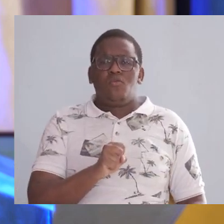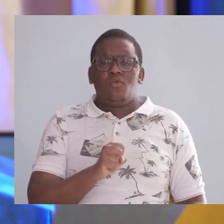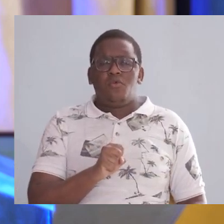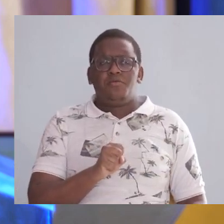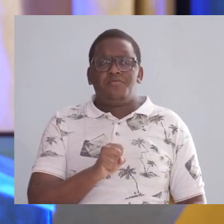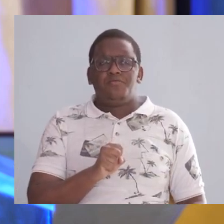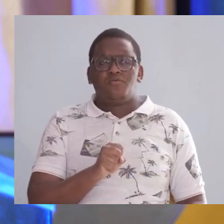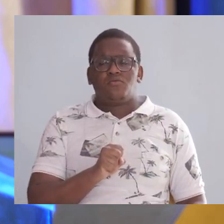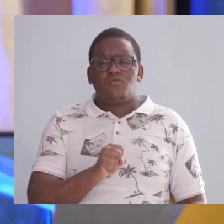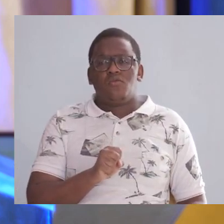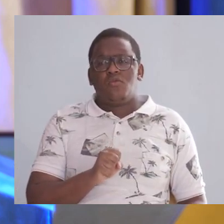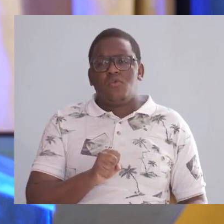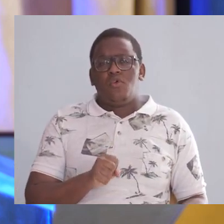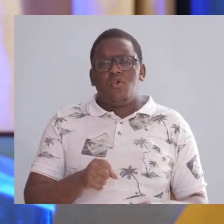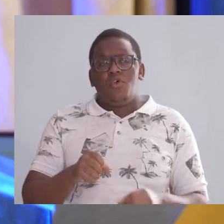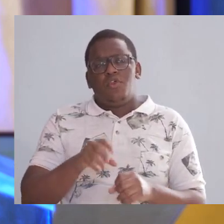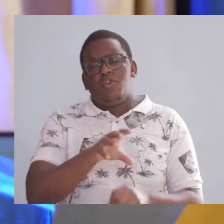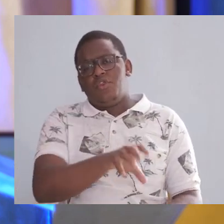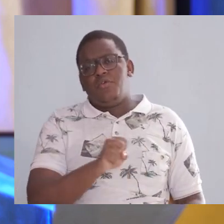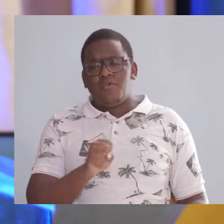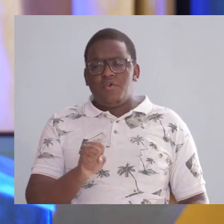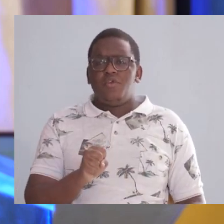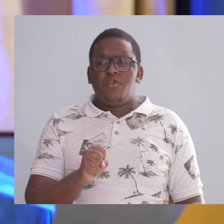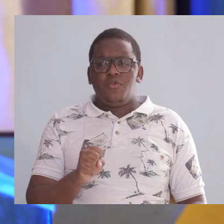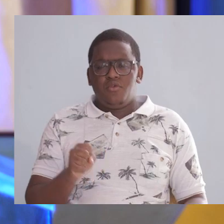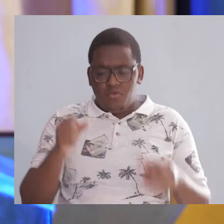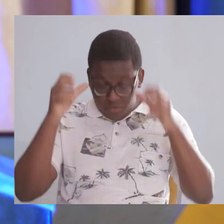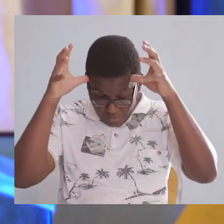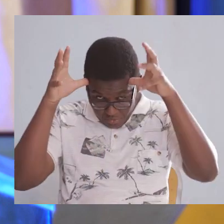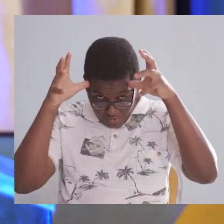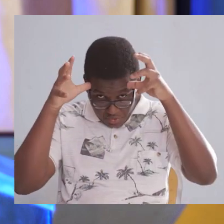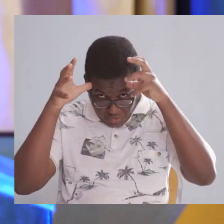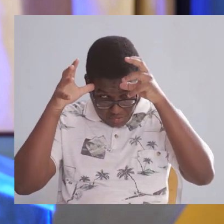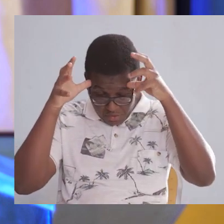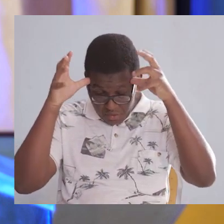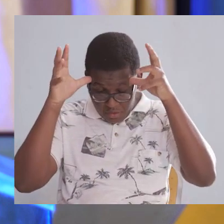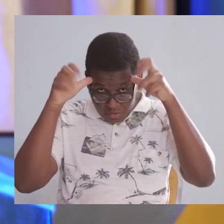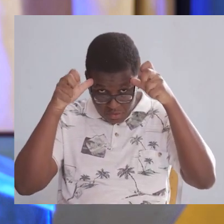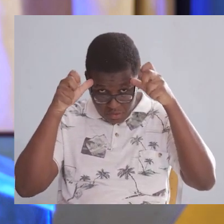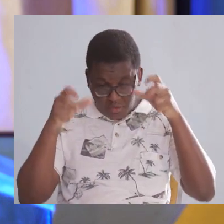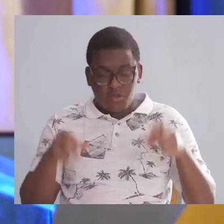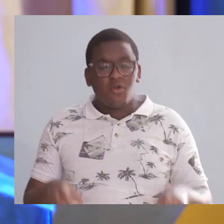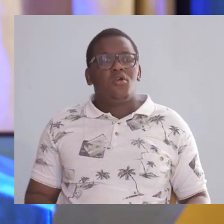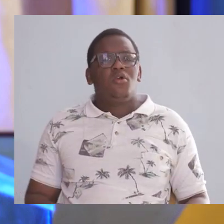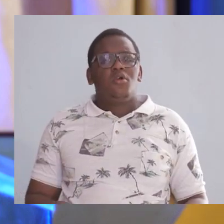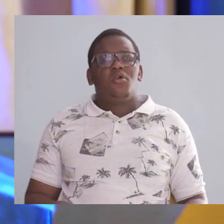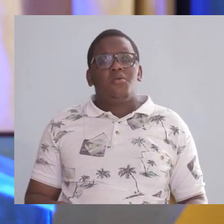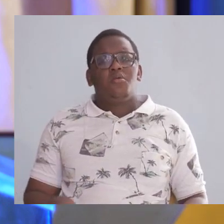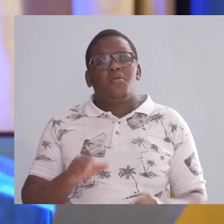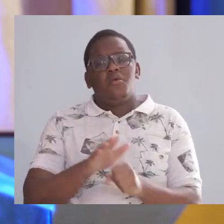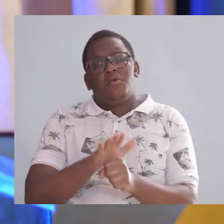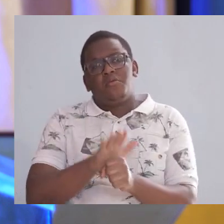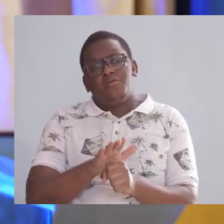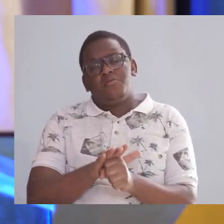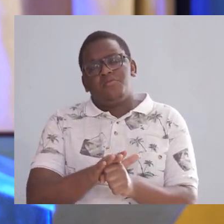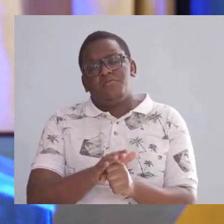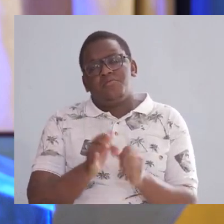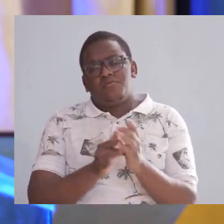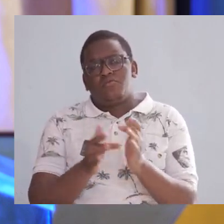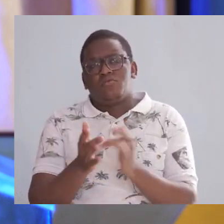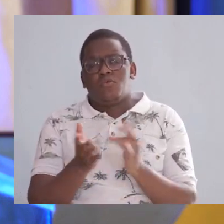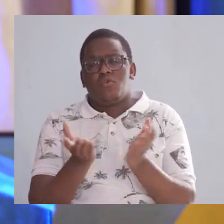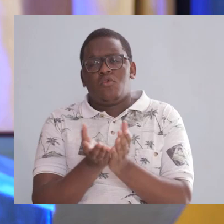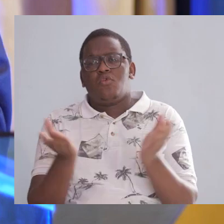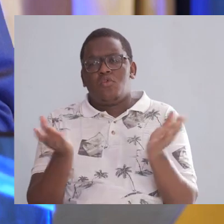Job's property was orchestrated by Satan. Many other scriptures talk against theft and